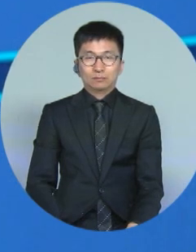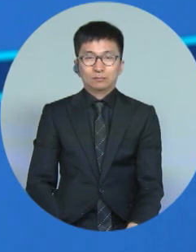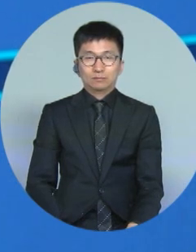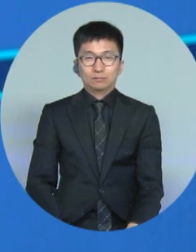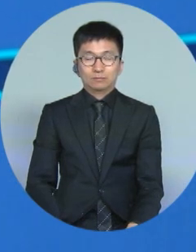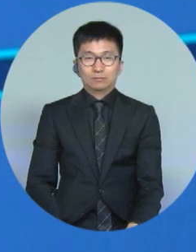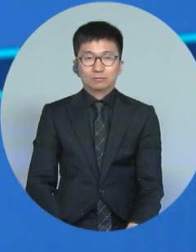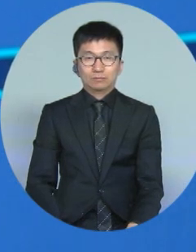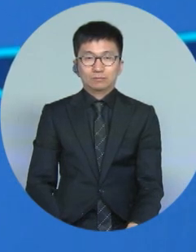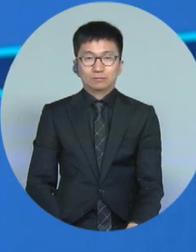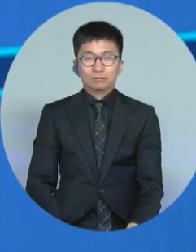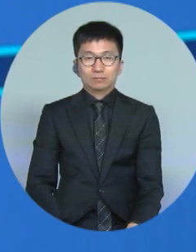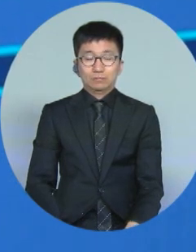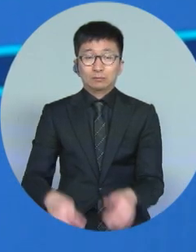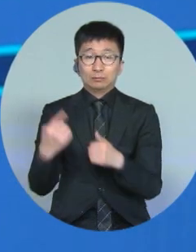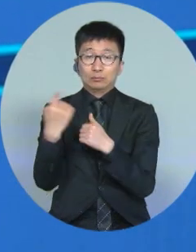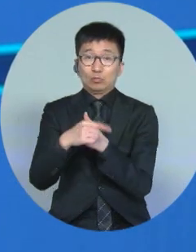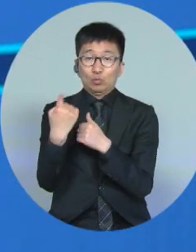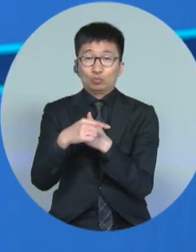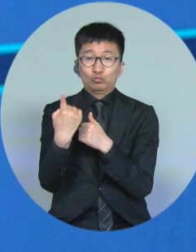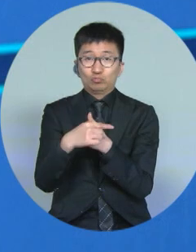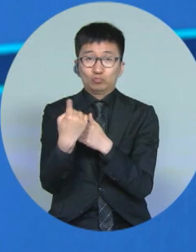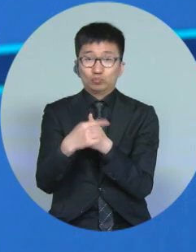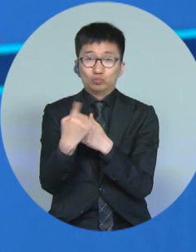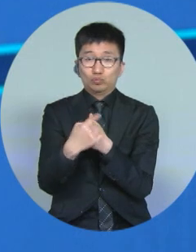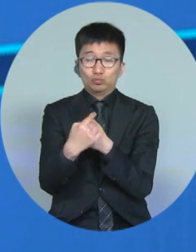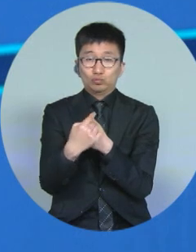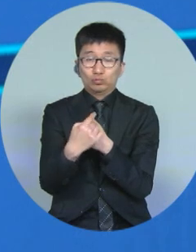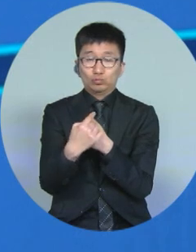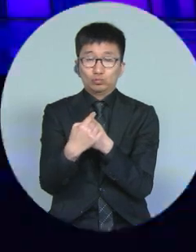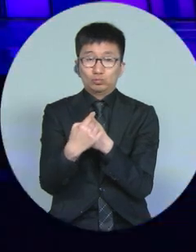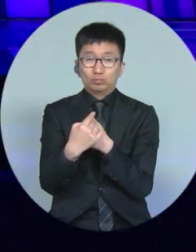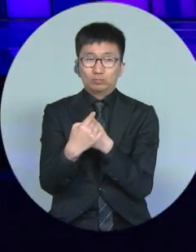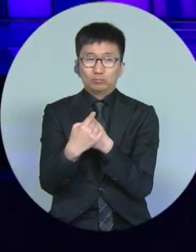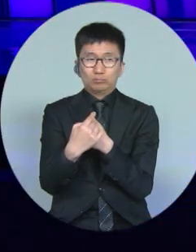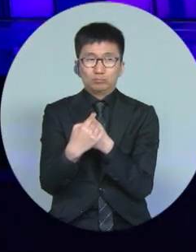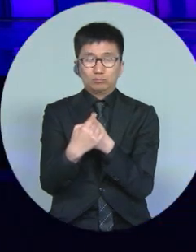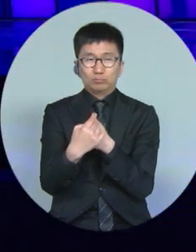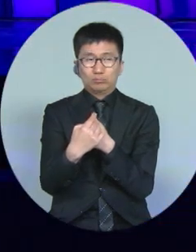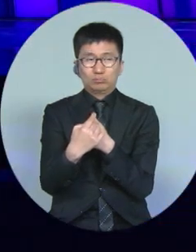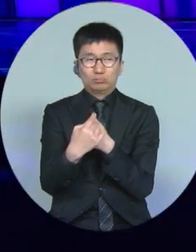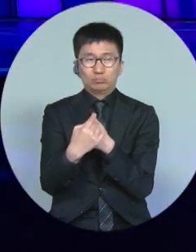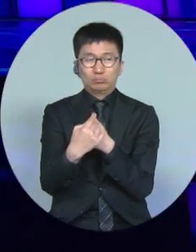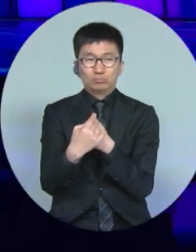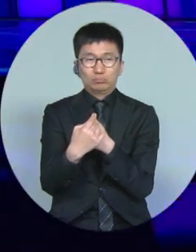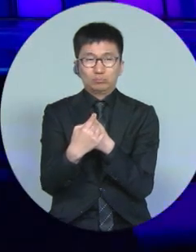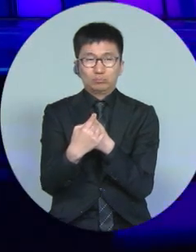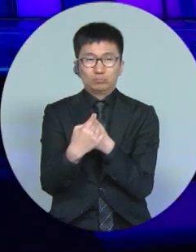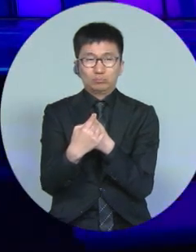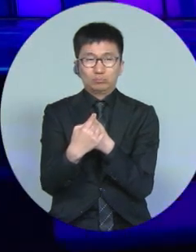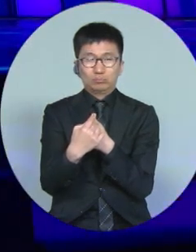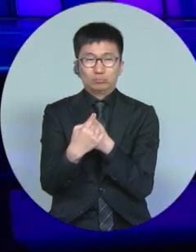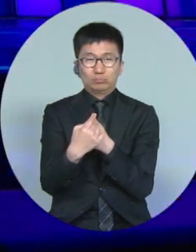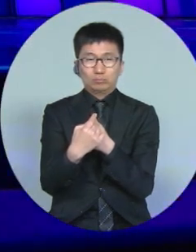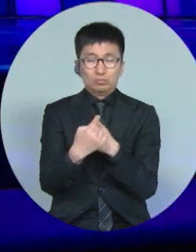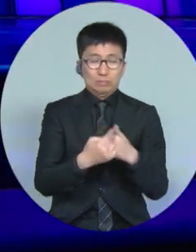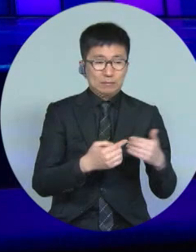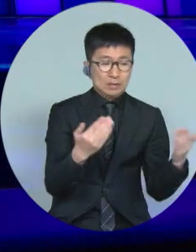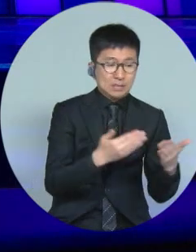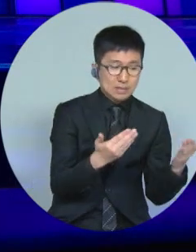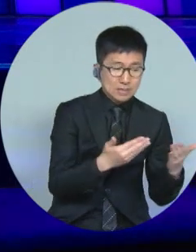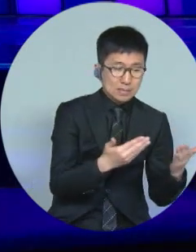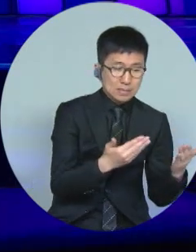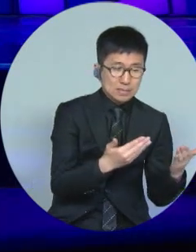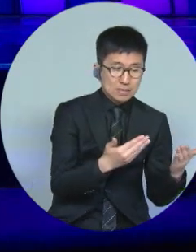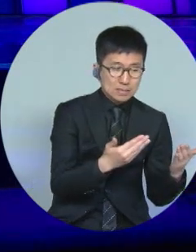level of the jobs they can expect to obtain. Even if many of them have to have those levels